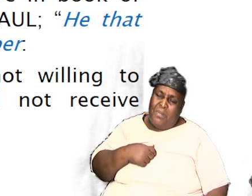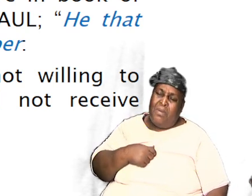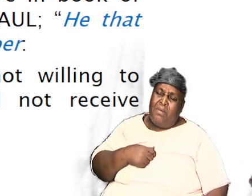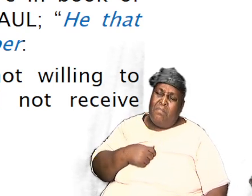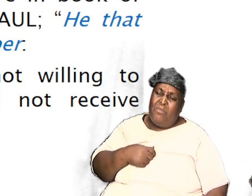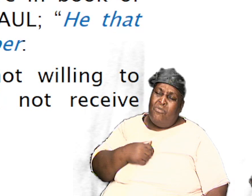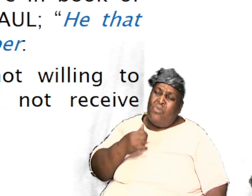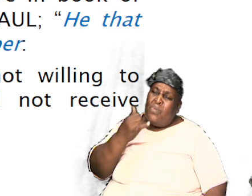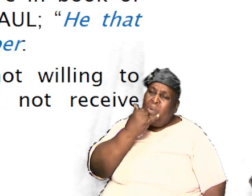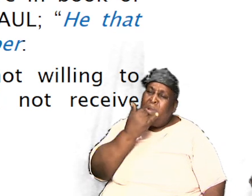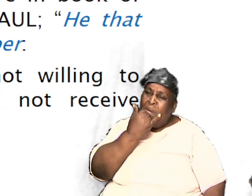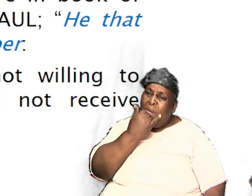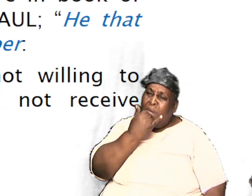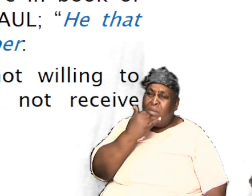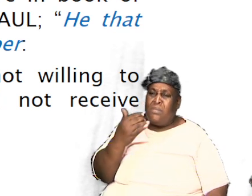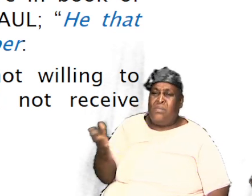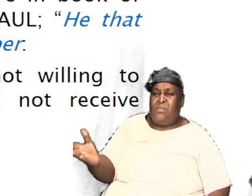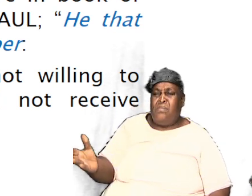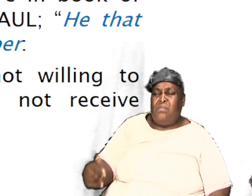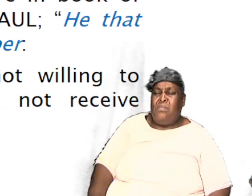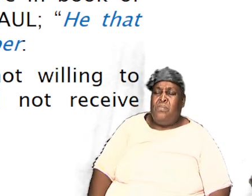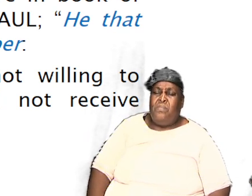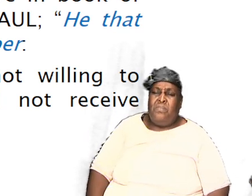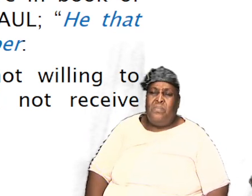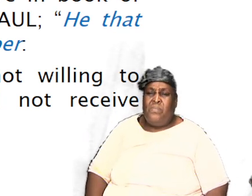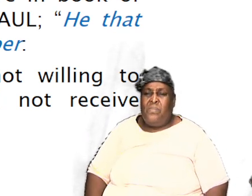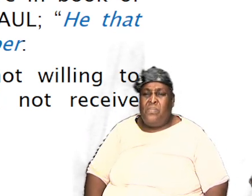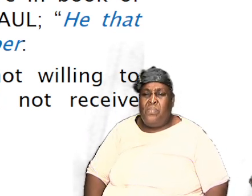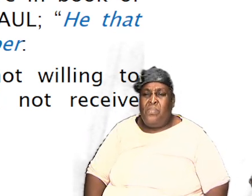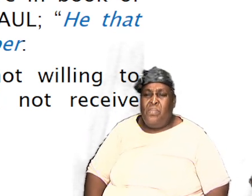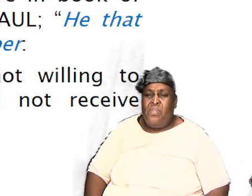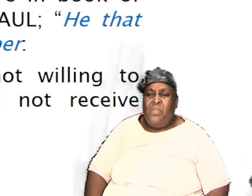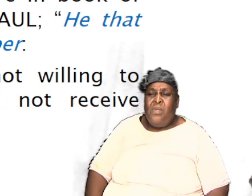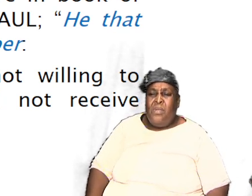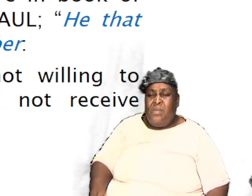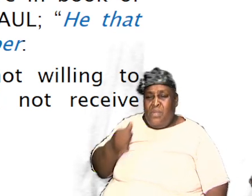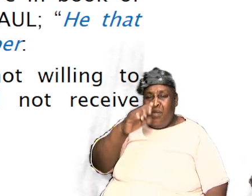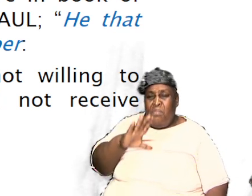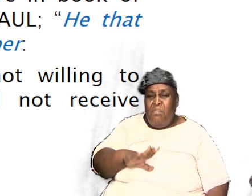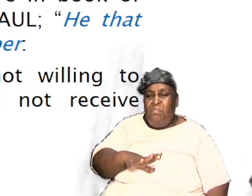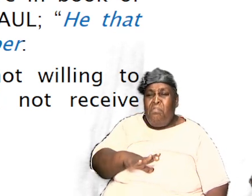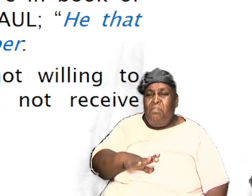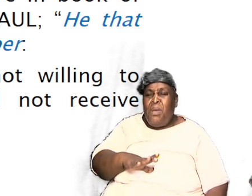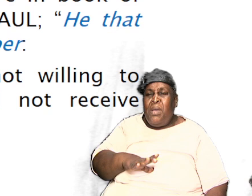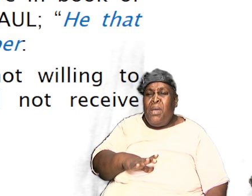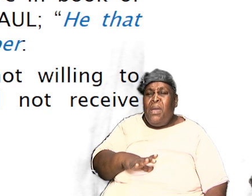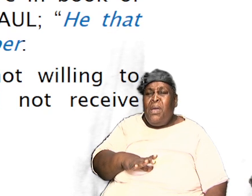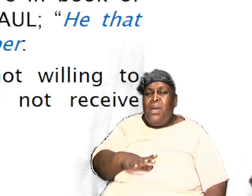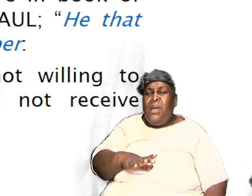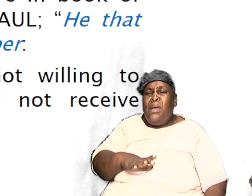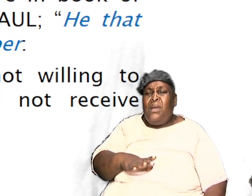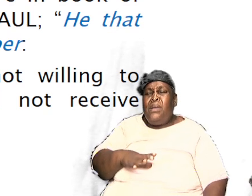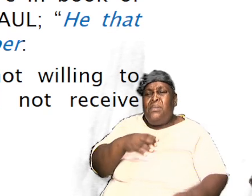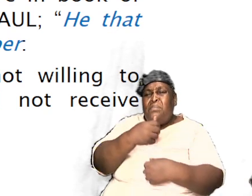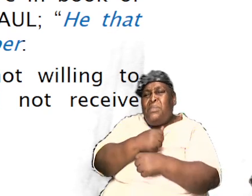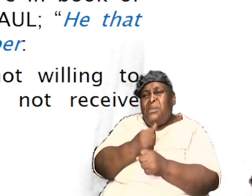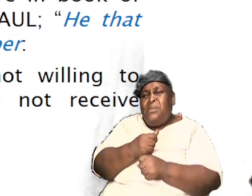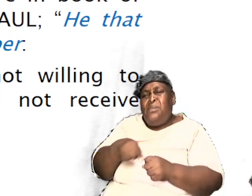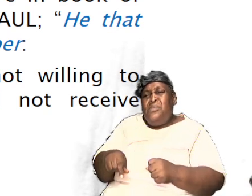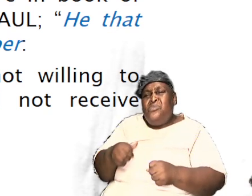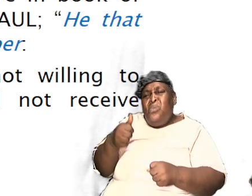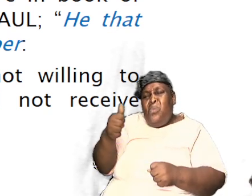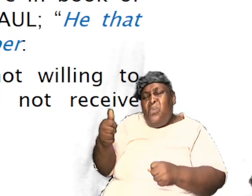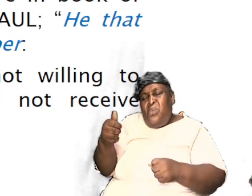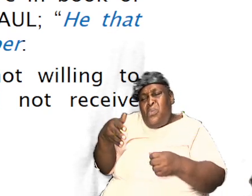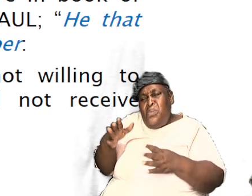But the man was so sick, I want to point it out to us, that the man was so sick in his ways that even when the prophet was saying, he